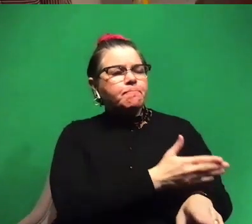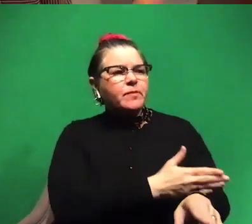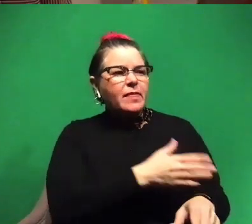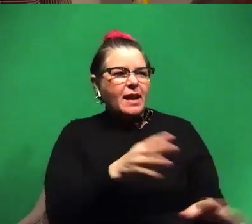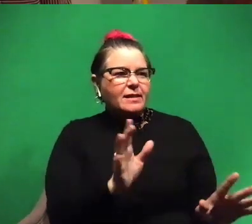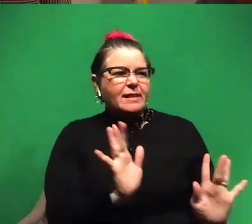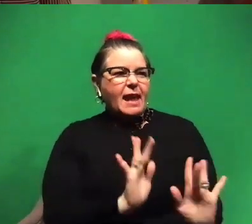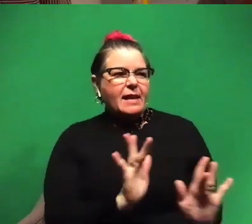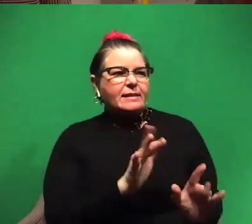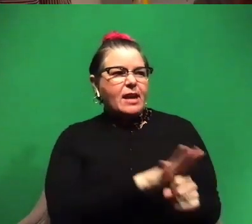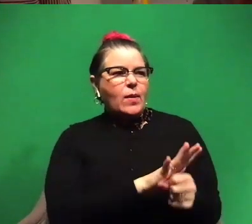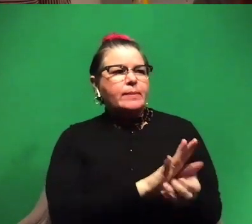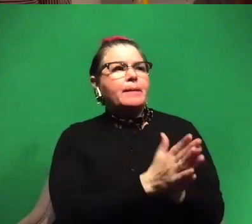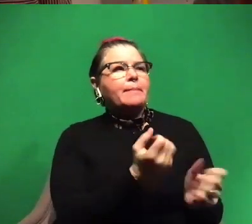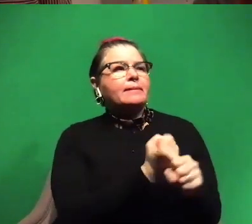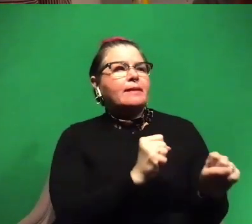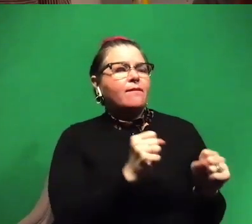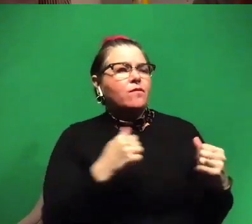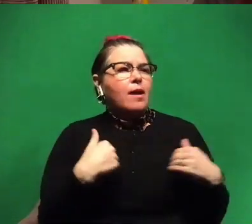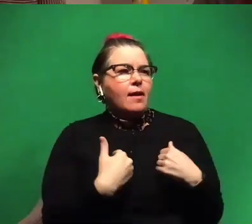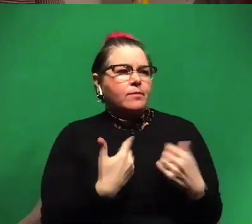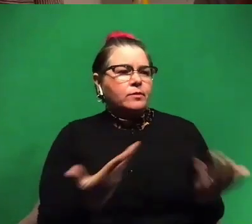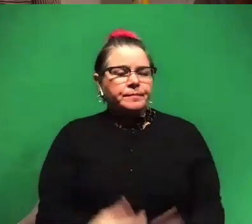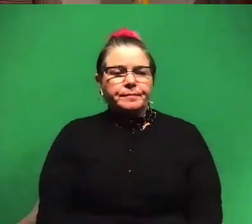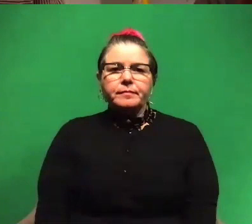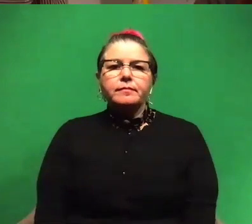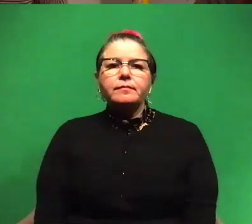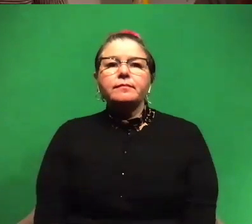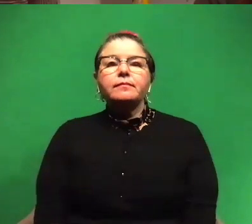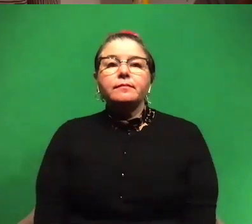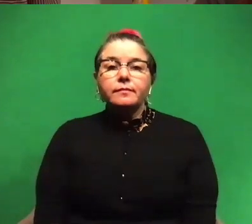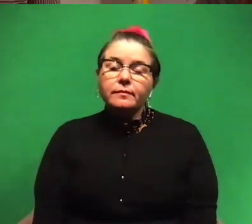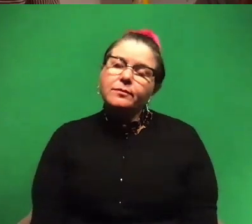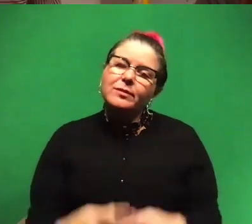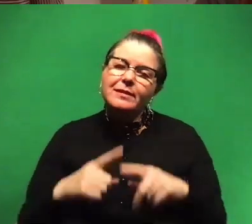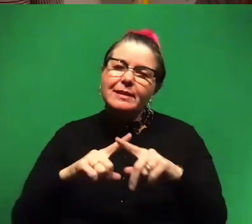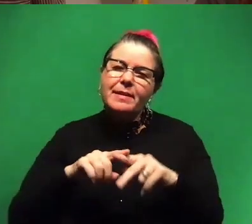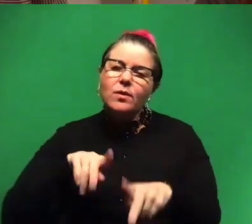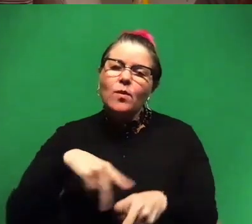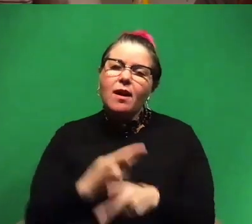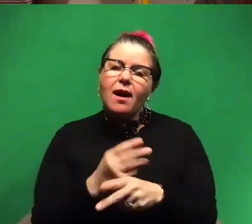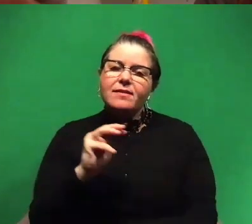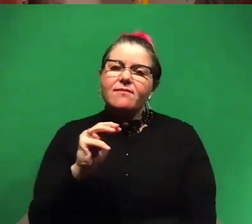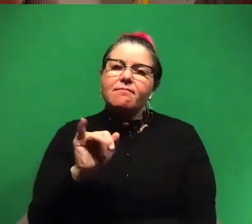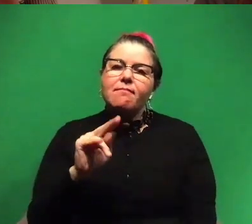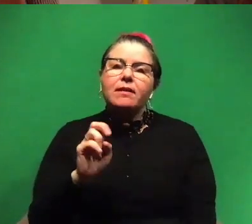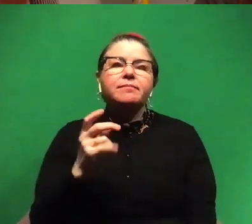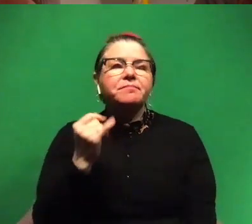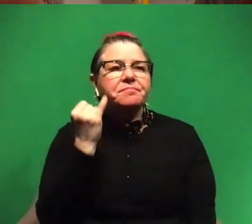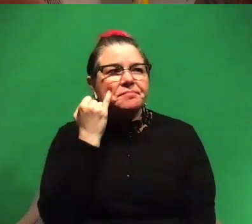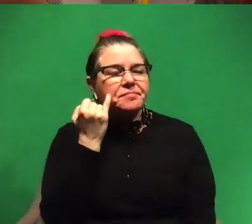be like safe for animals? So it would really depend on the type of mine. So if you have something